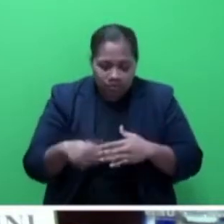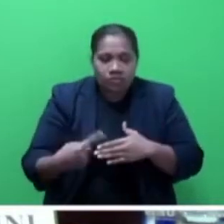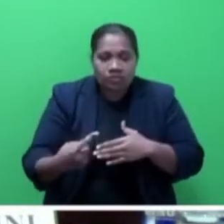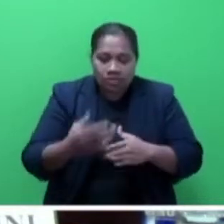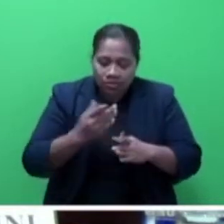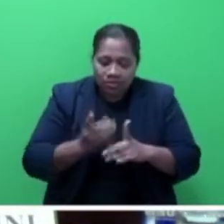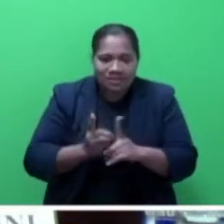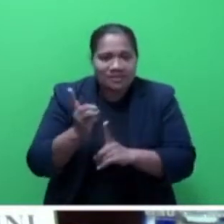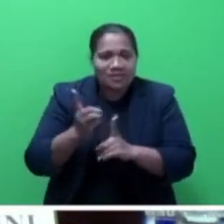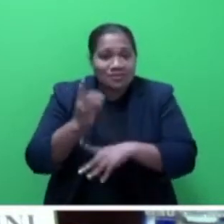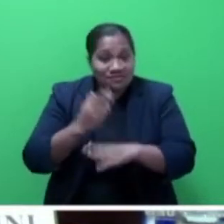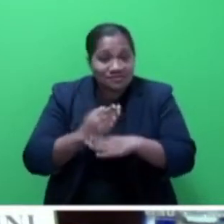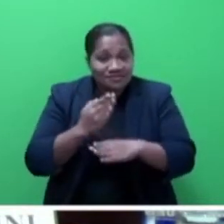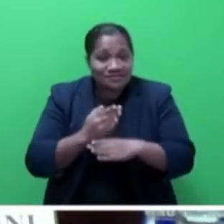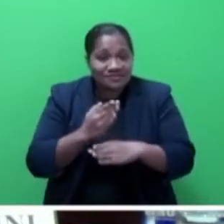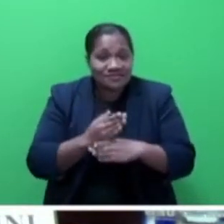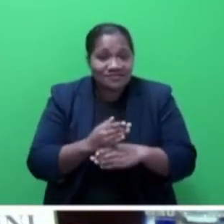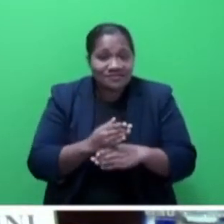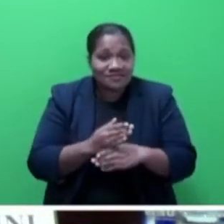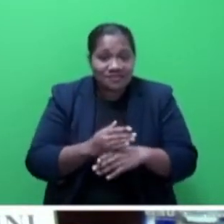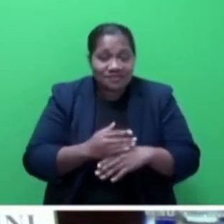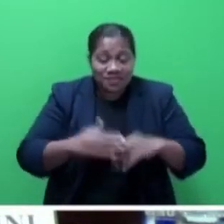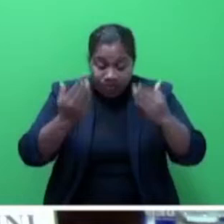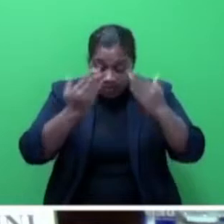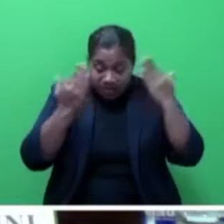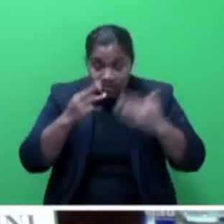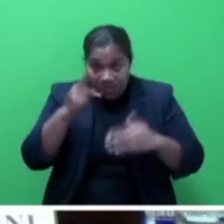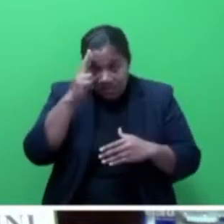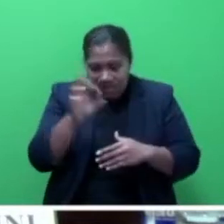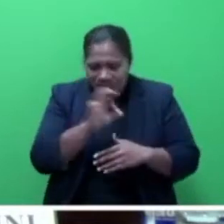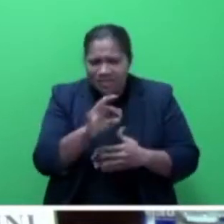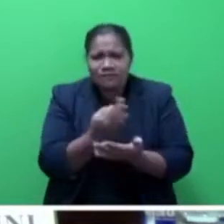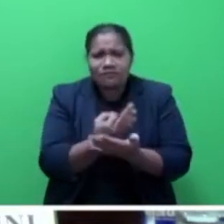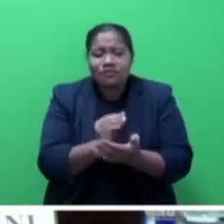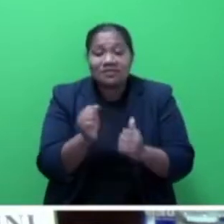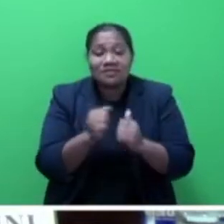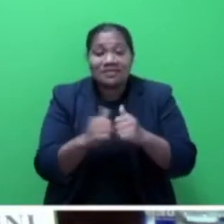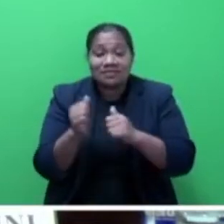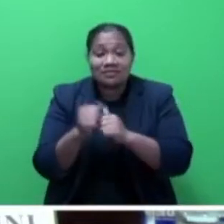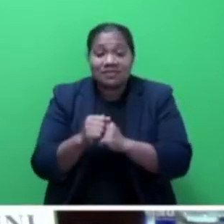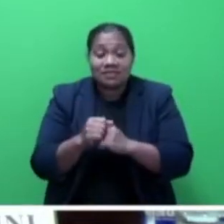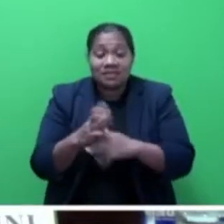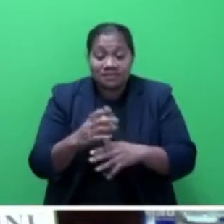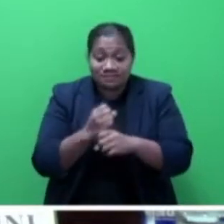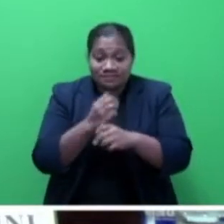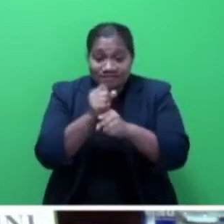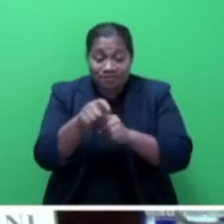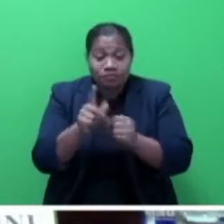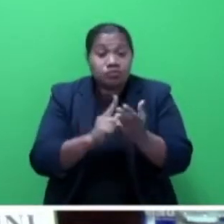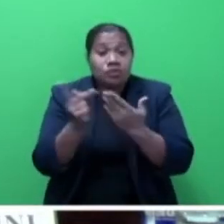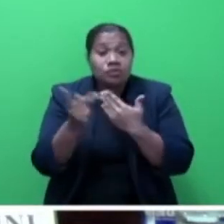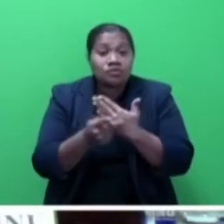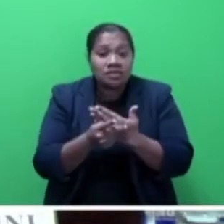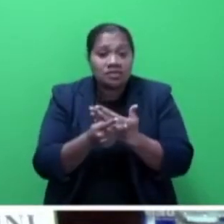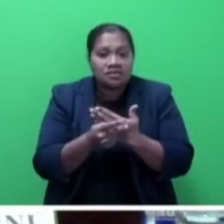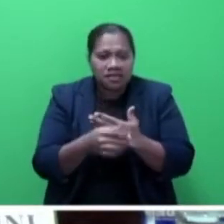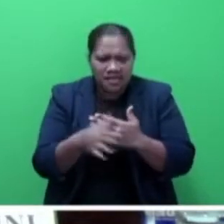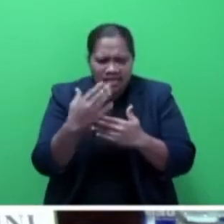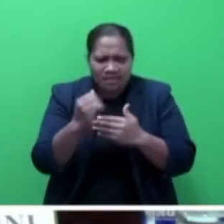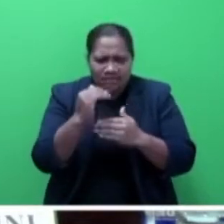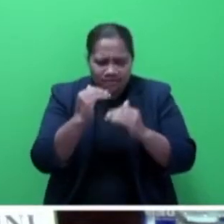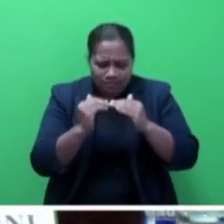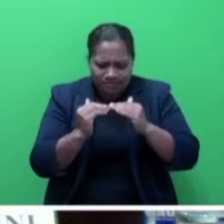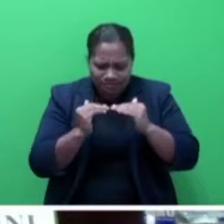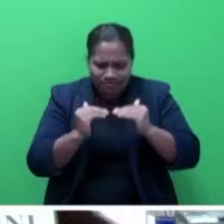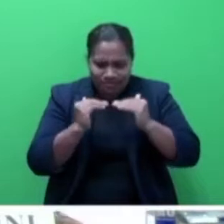work. Mr. Speaker, sir, the informal settlement upgrade project goes through several stages, such